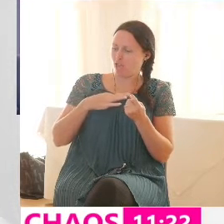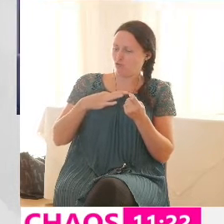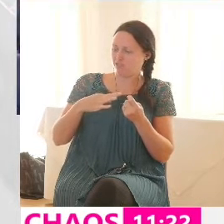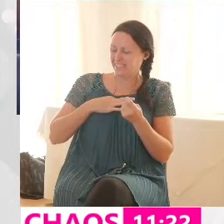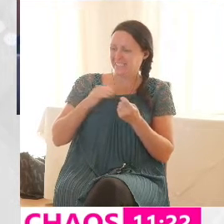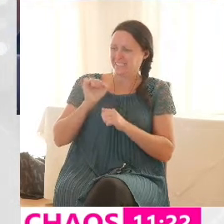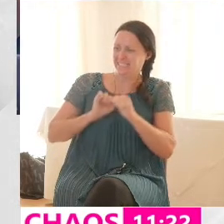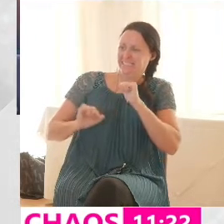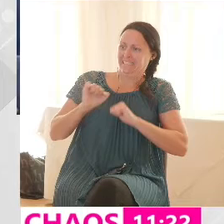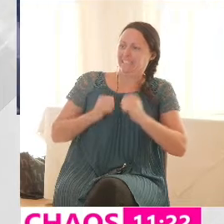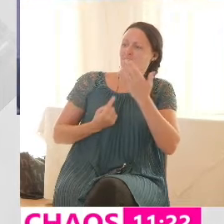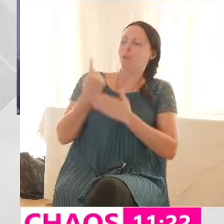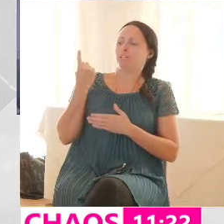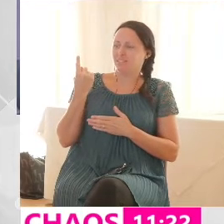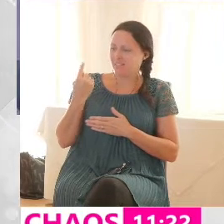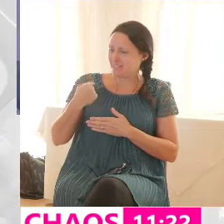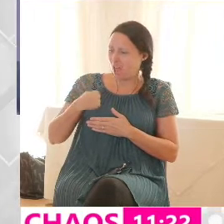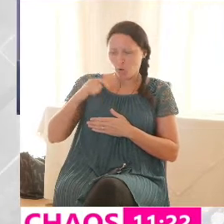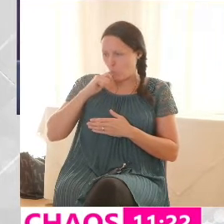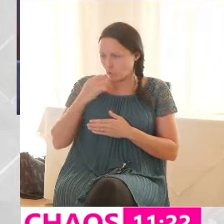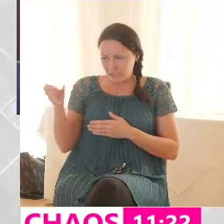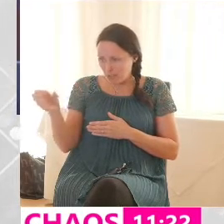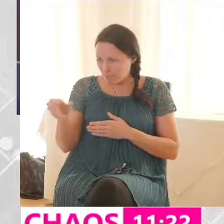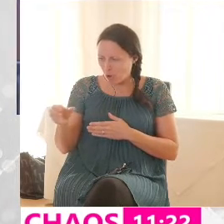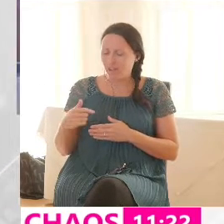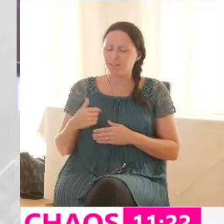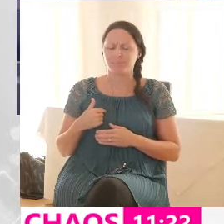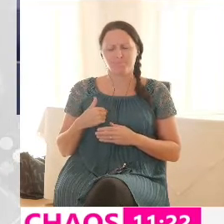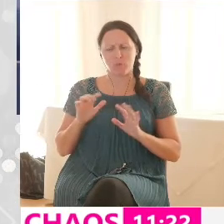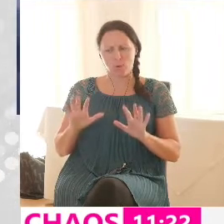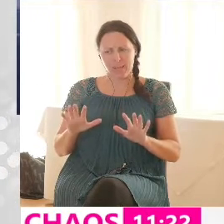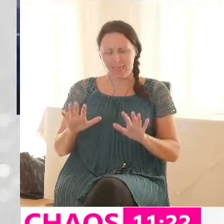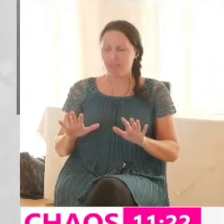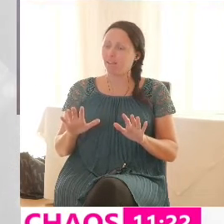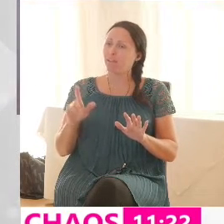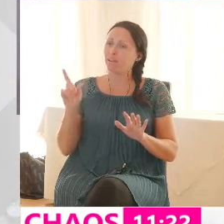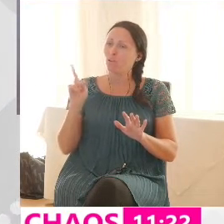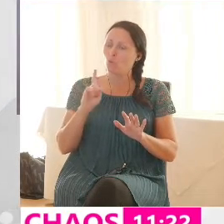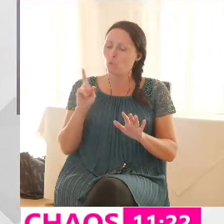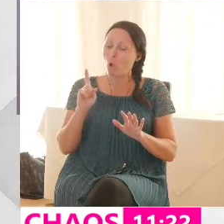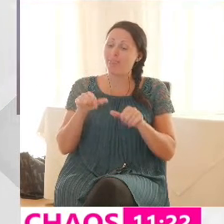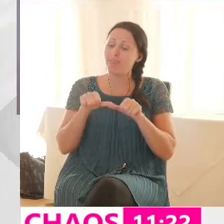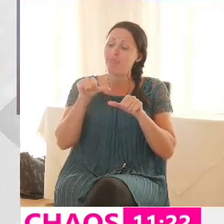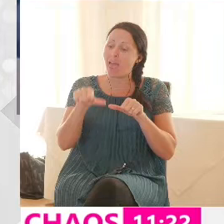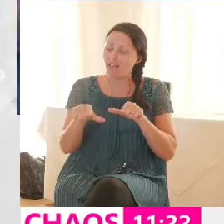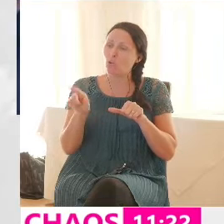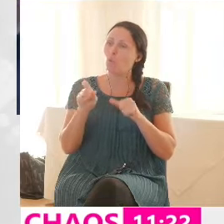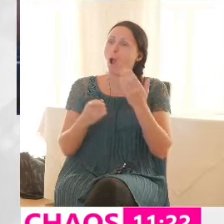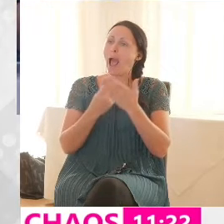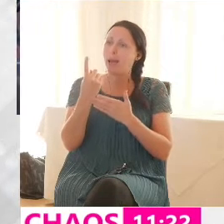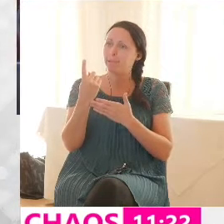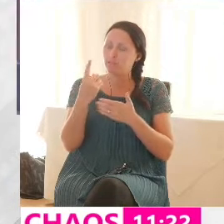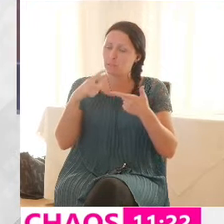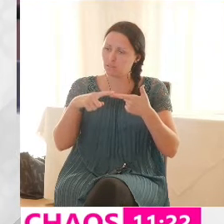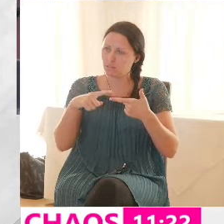awareness comes up. I don't employ. And I was telling that, okay, what it leads to, I'm more intended